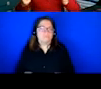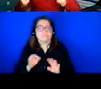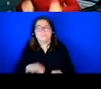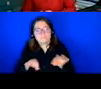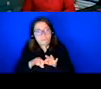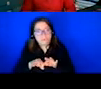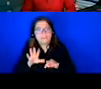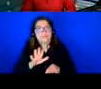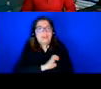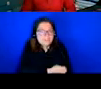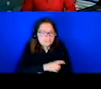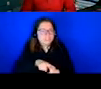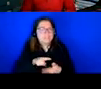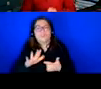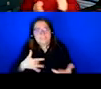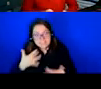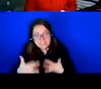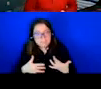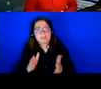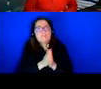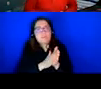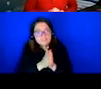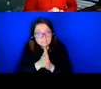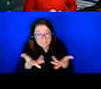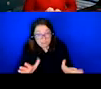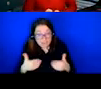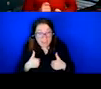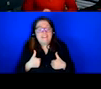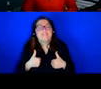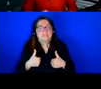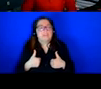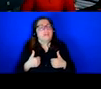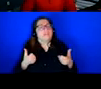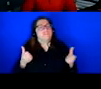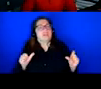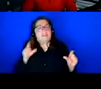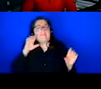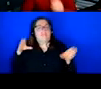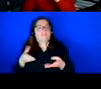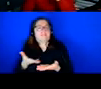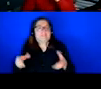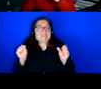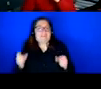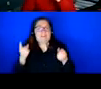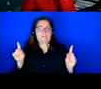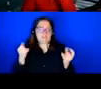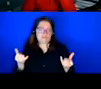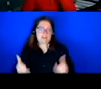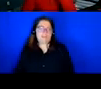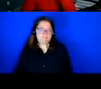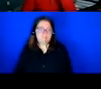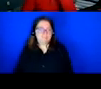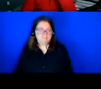excitement and motivation that they have and put it into something that they can accomplish right now. That's great. I